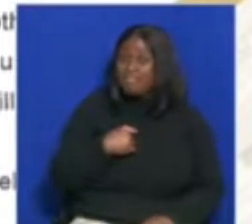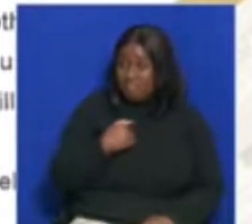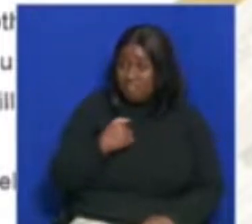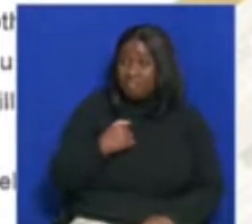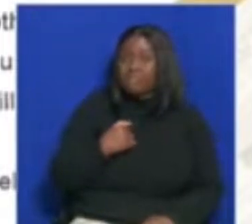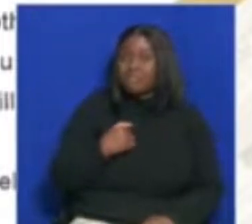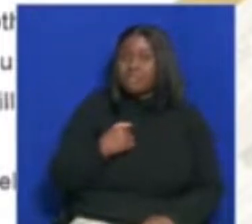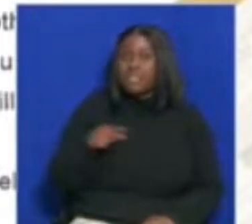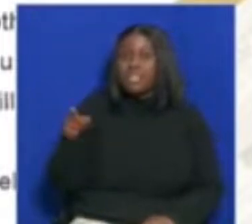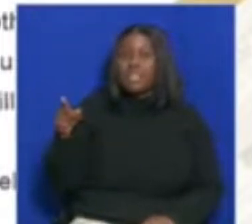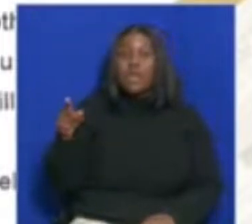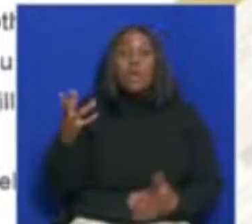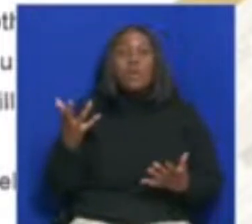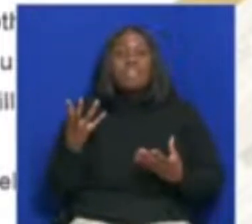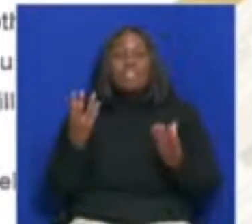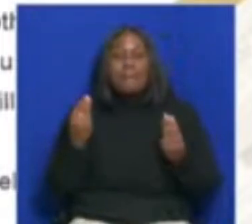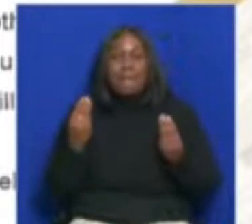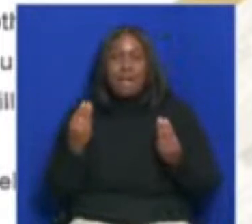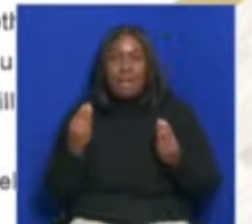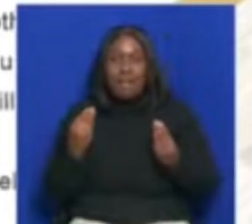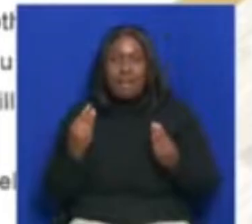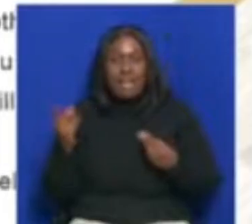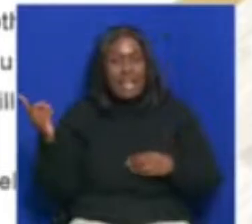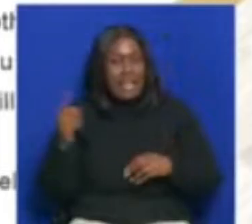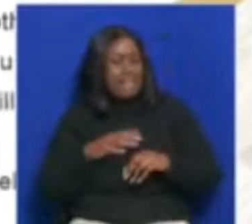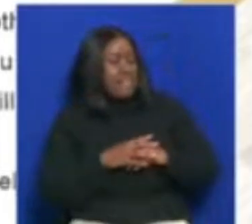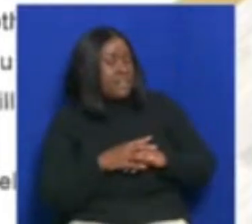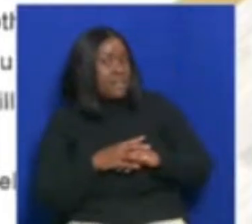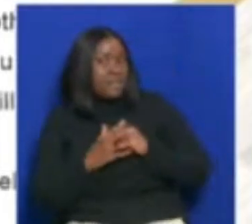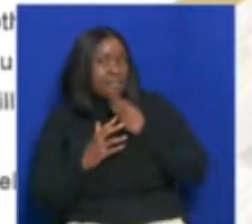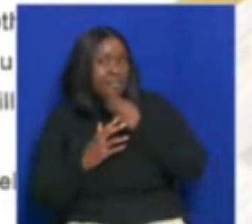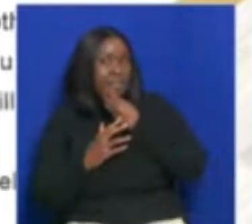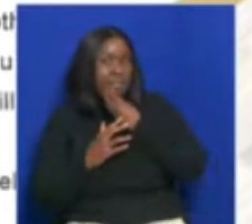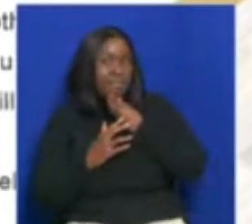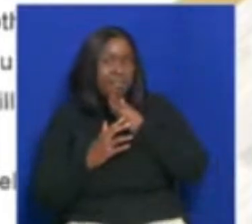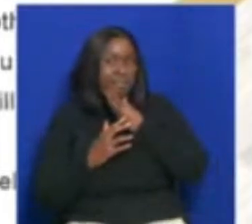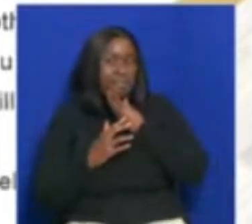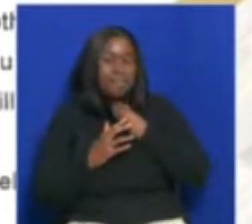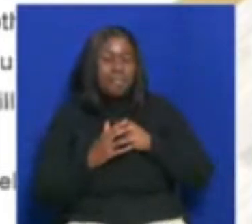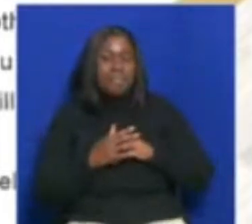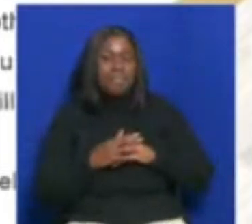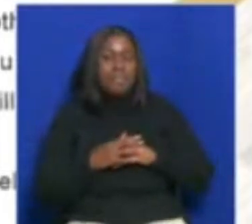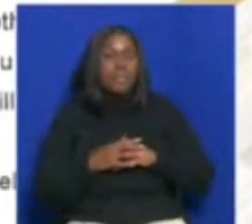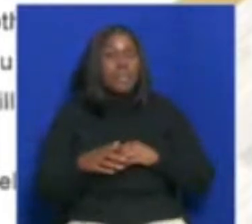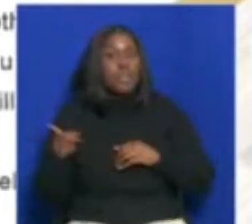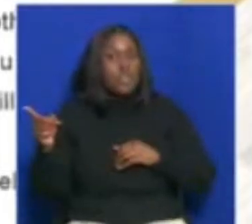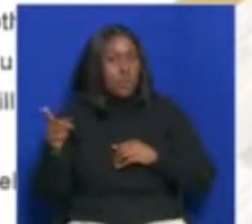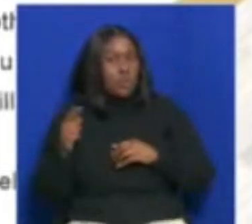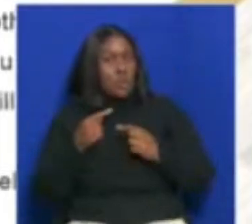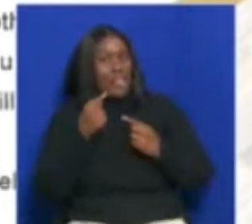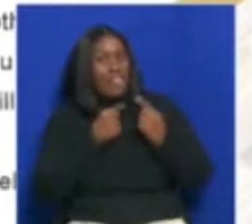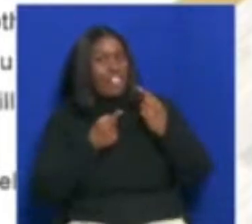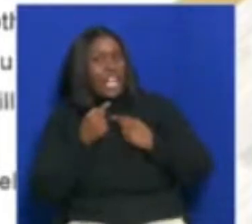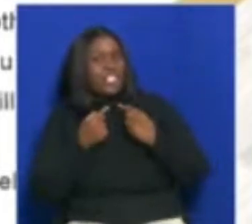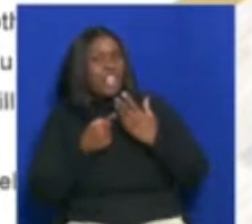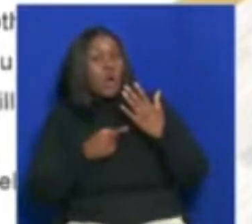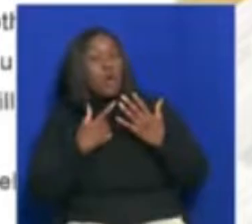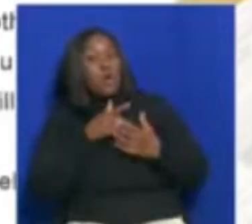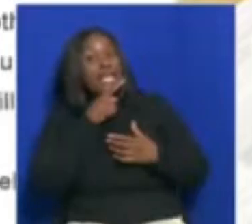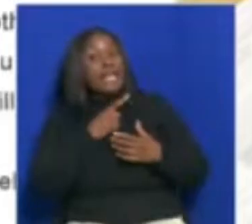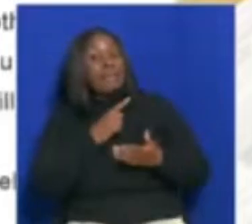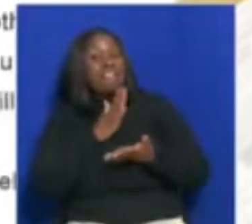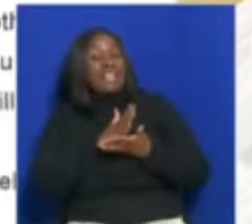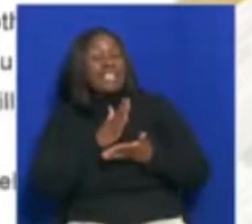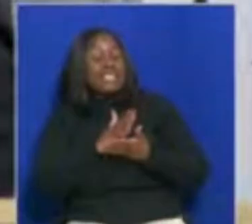numbers? Clive Naika, I don't. Are you making allegations against me or you are telling me the facts?